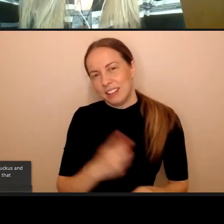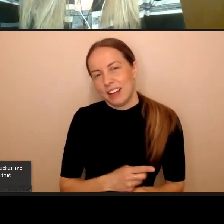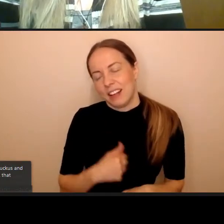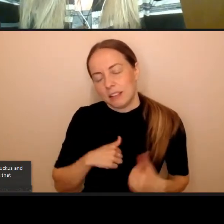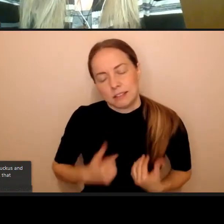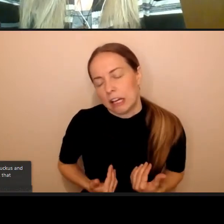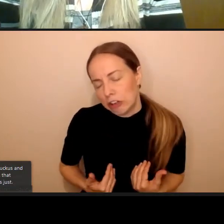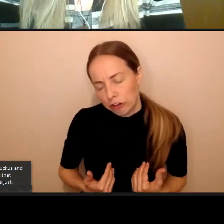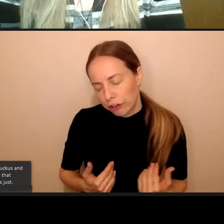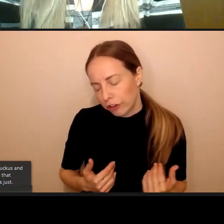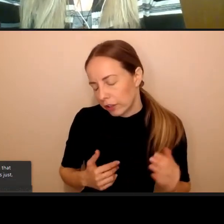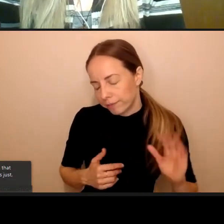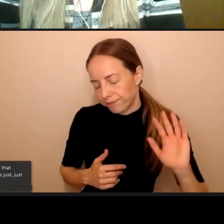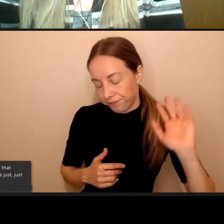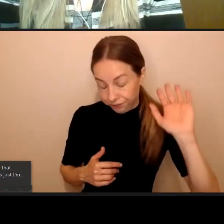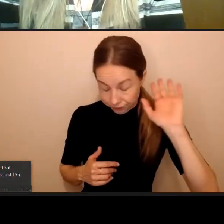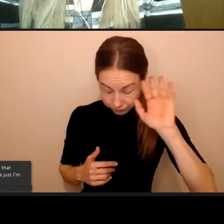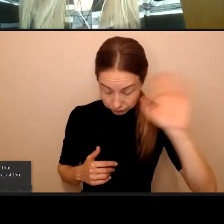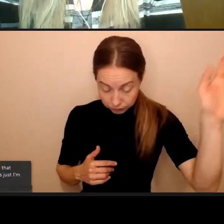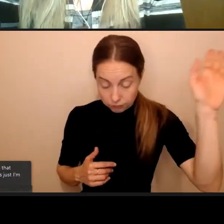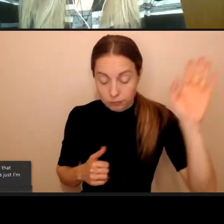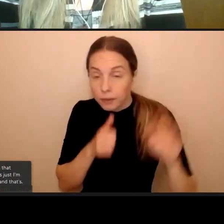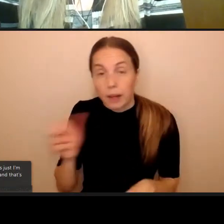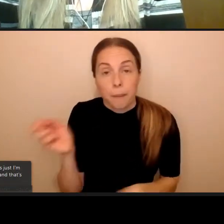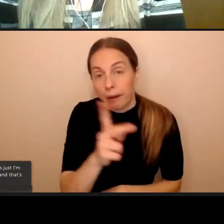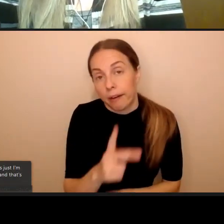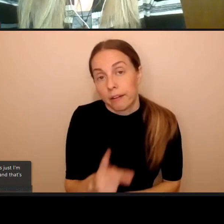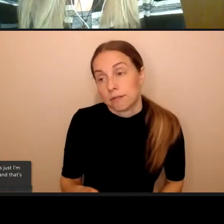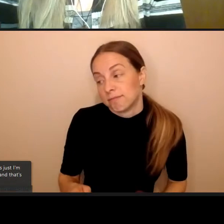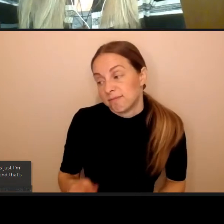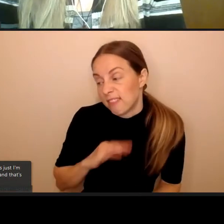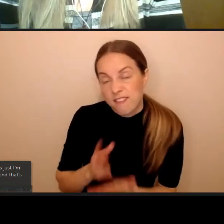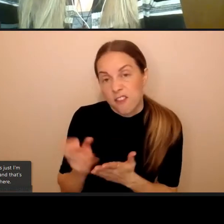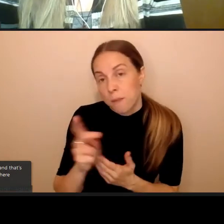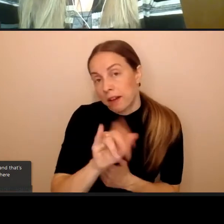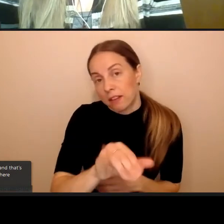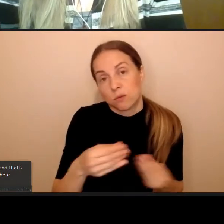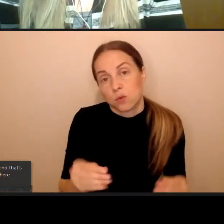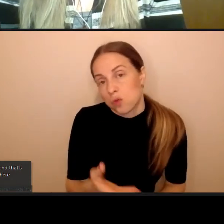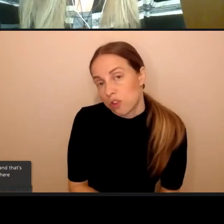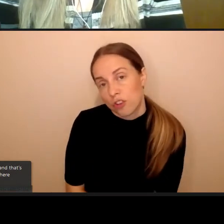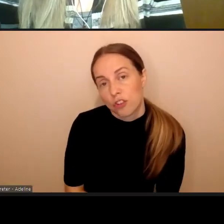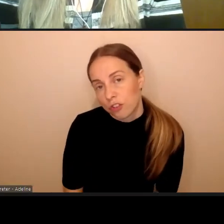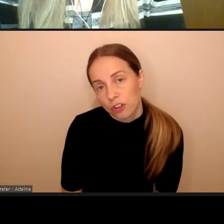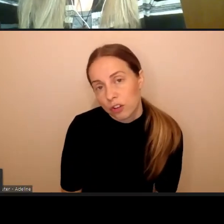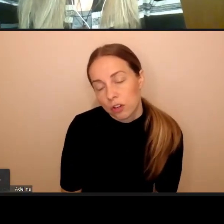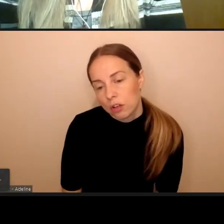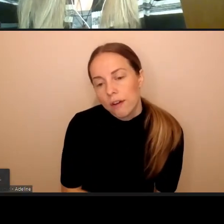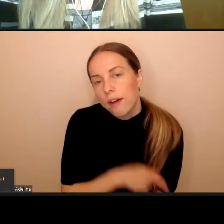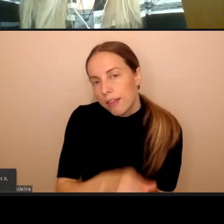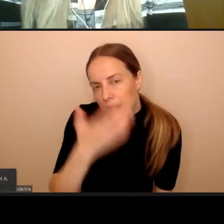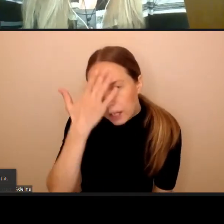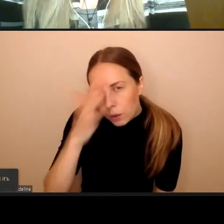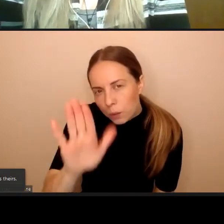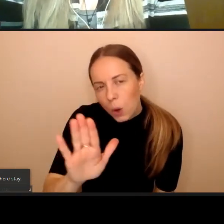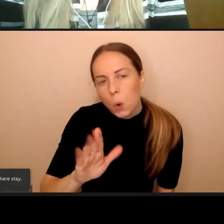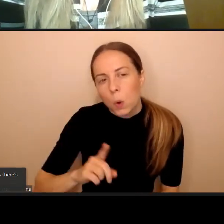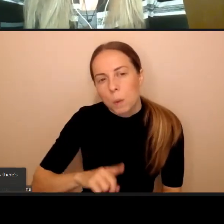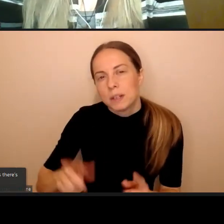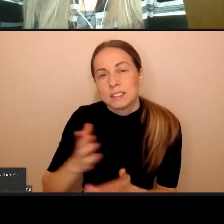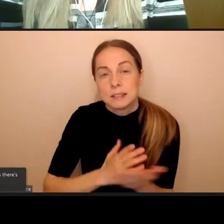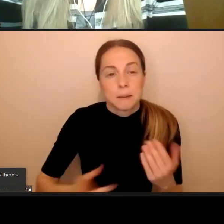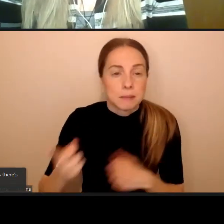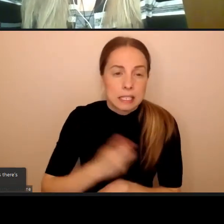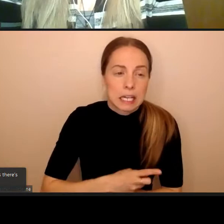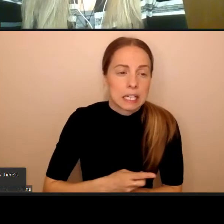tired, and I'm just not going to shop here anymore. And that's what I've done. I've never gone back there again. And I know they don't know, but there's days that I feel